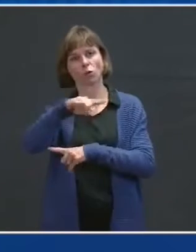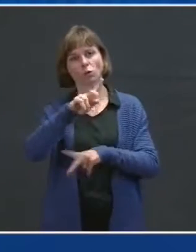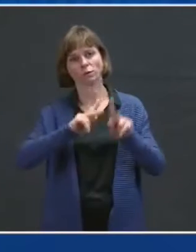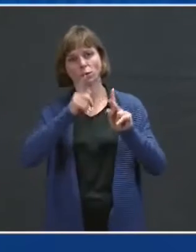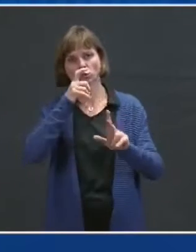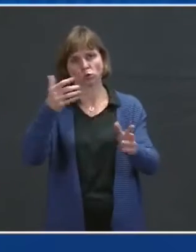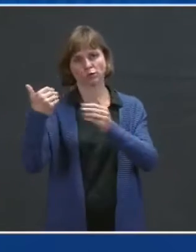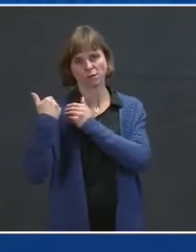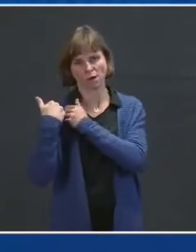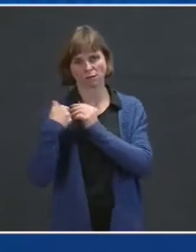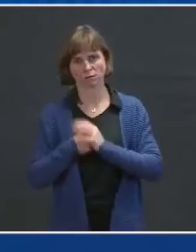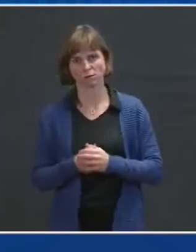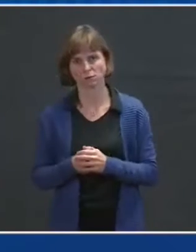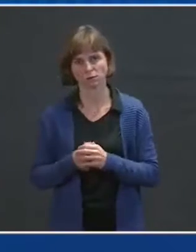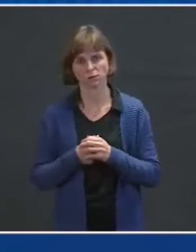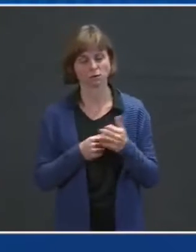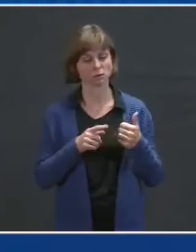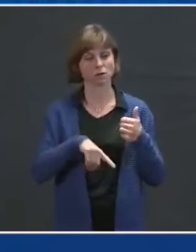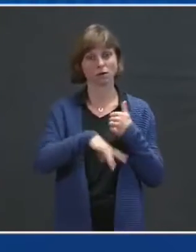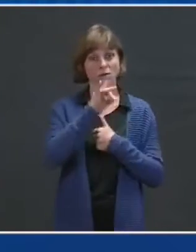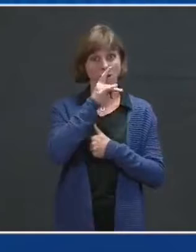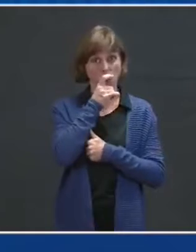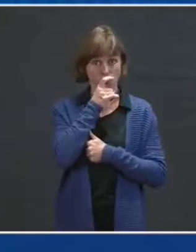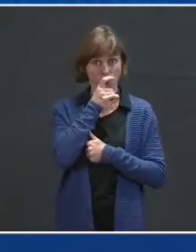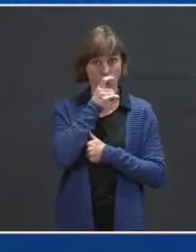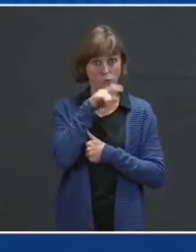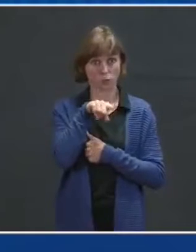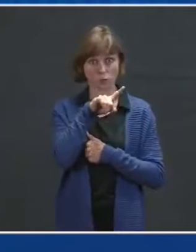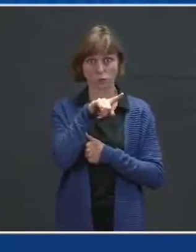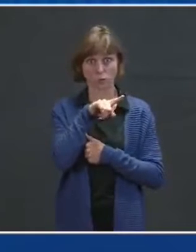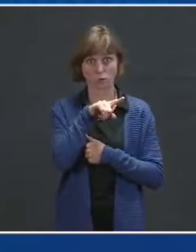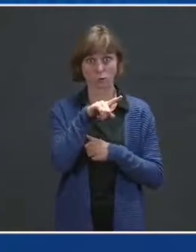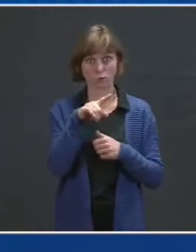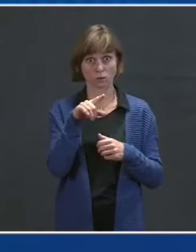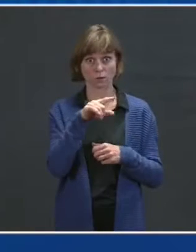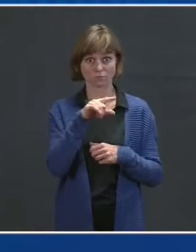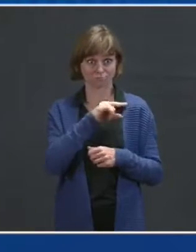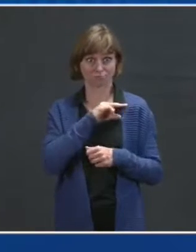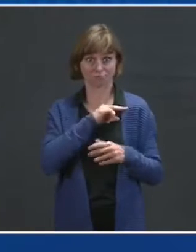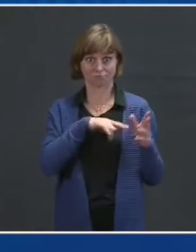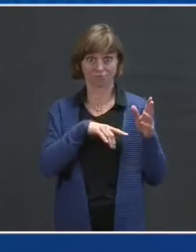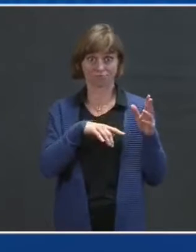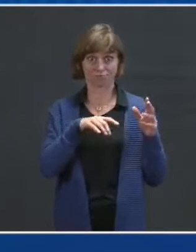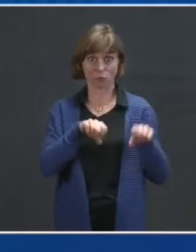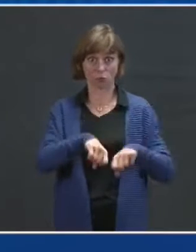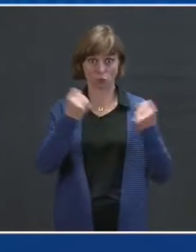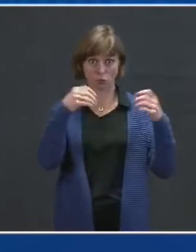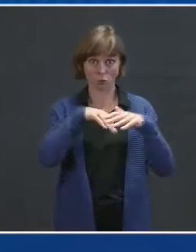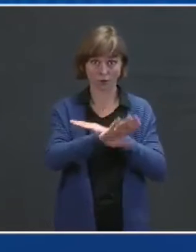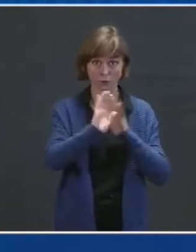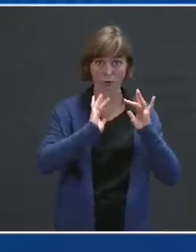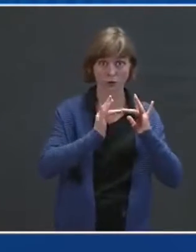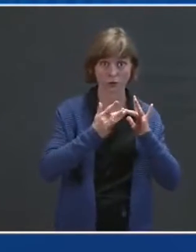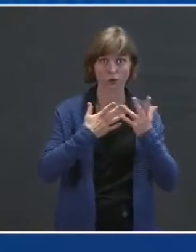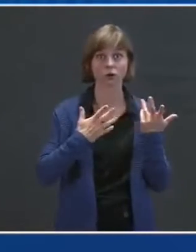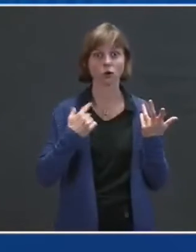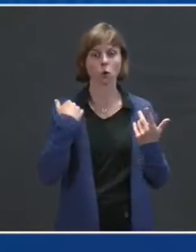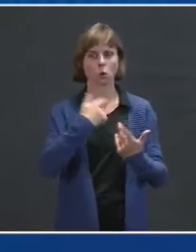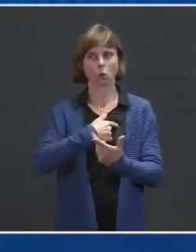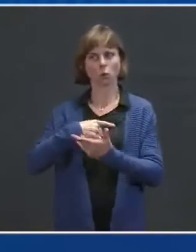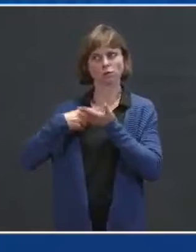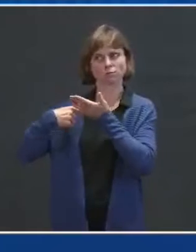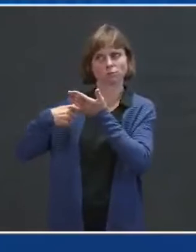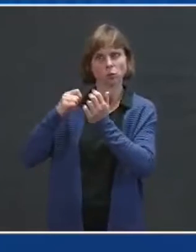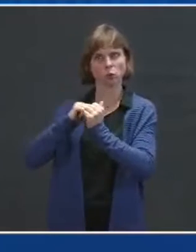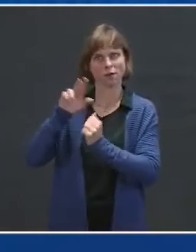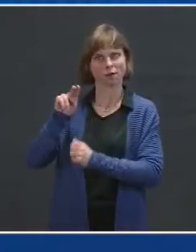So first, finding and expelling the adversary. We're coordinating the interagency response from the National Security Council. I was